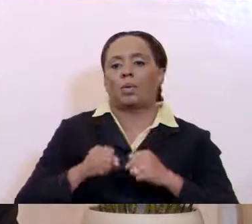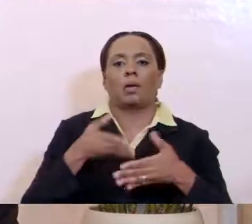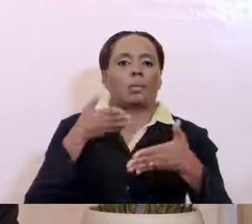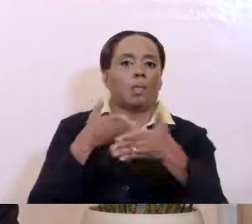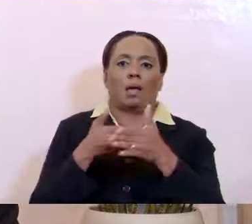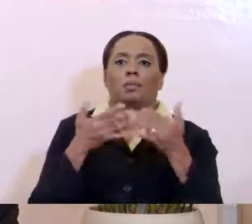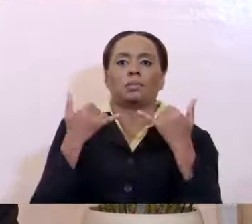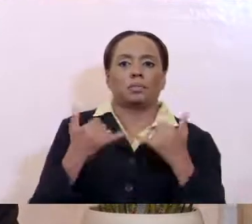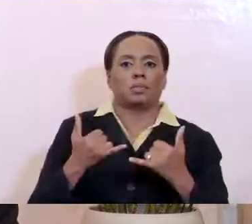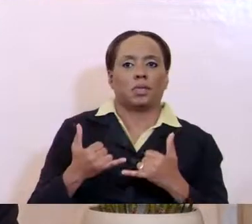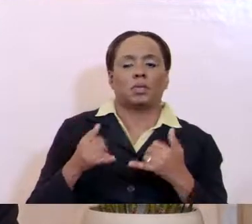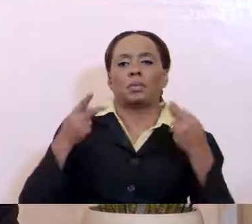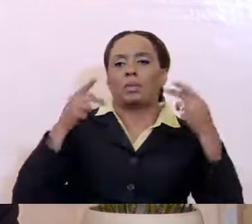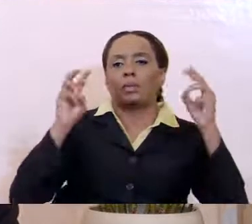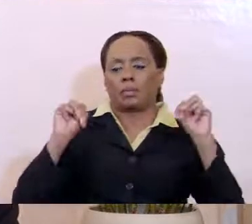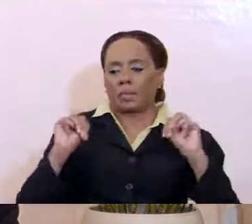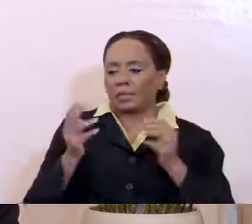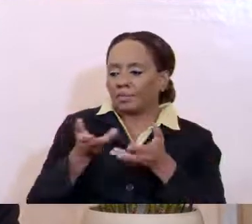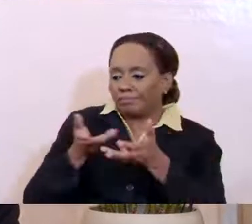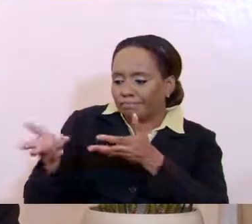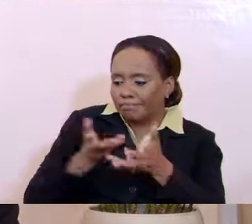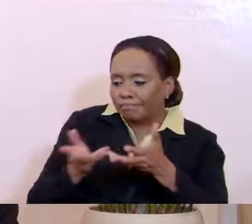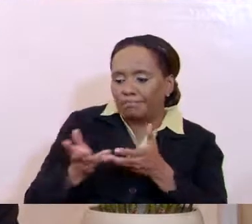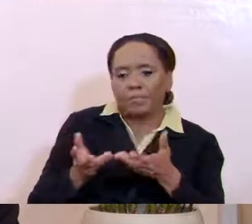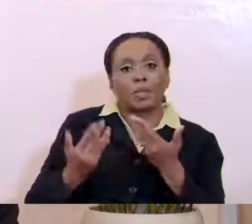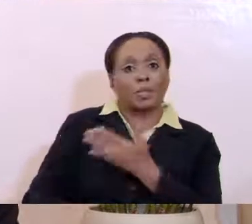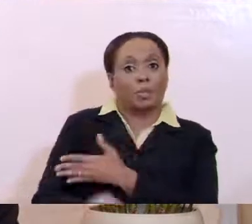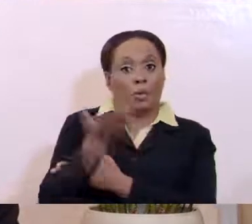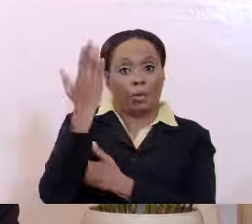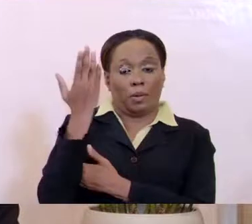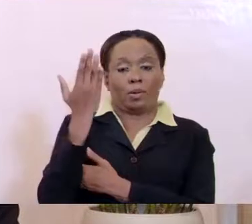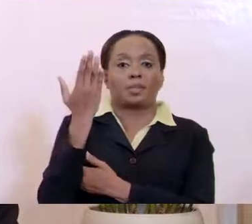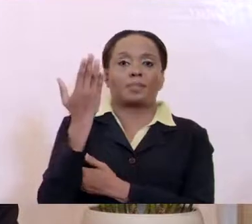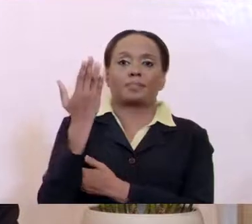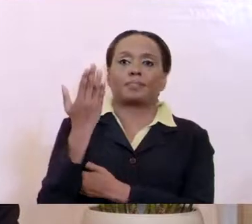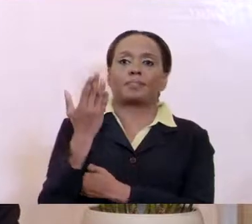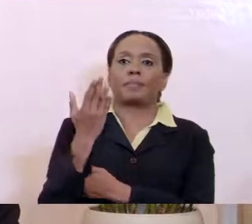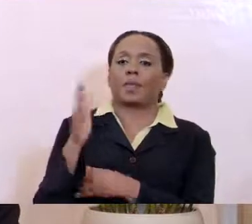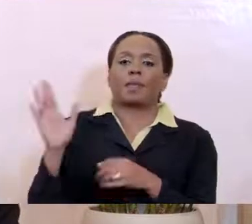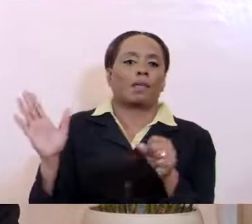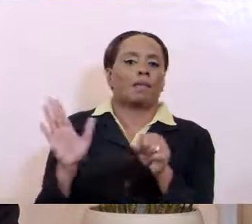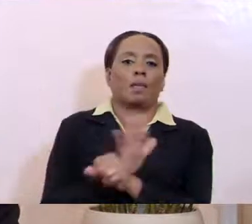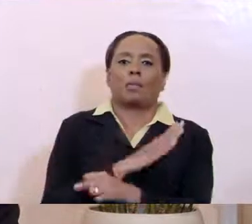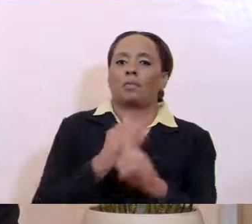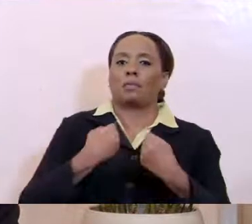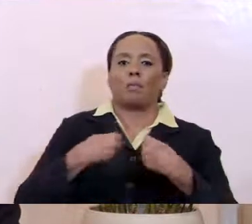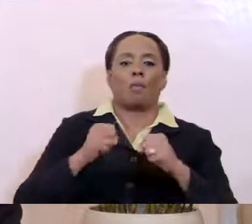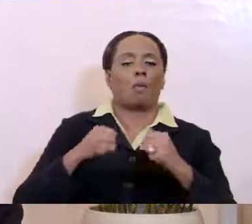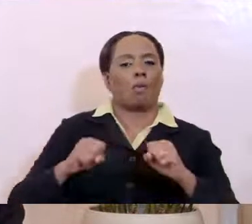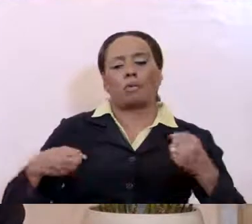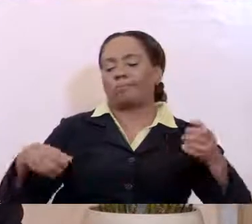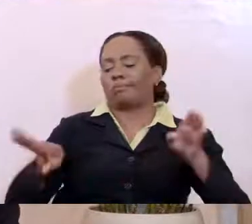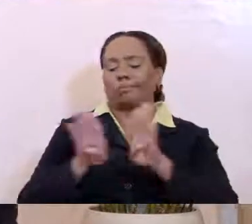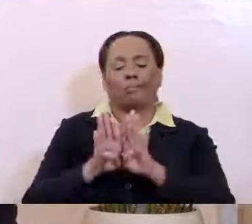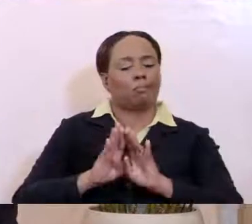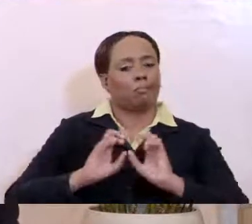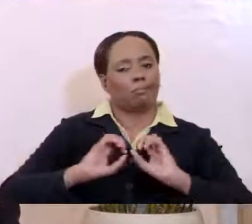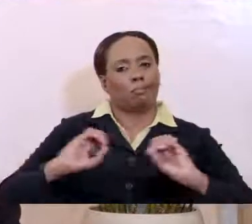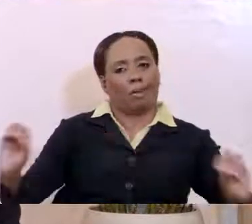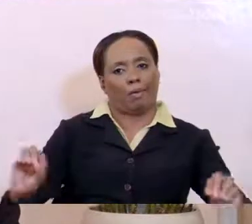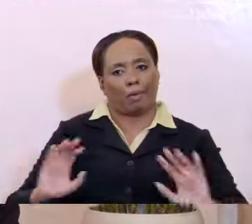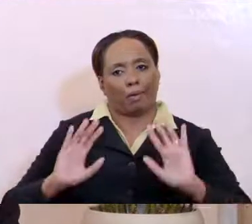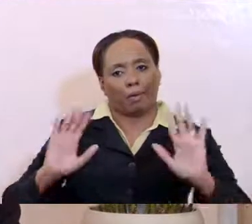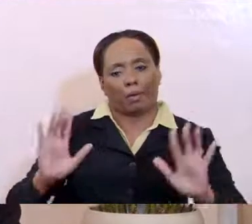Prime Minister felt it best to go with a total prohibition of sporting activity during the